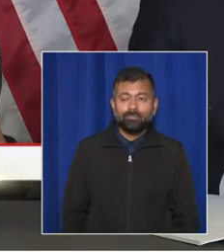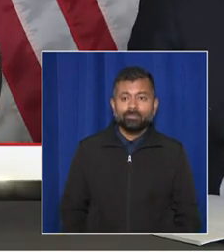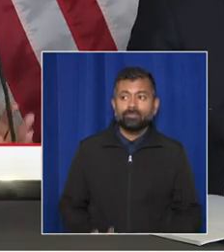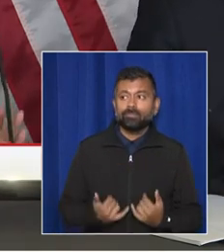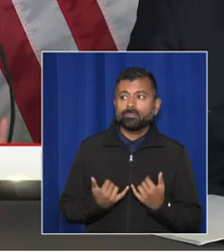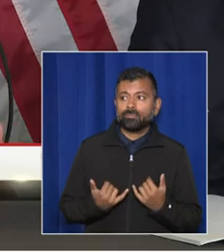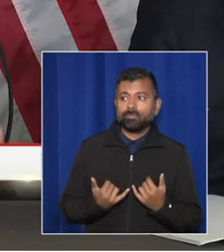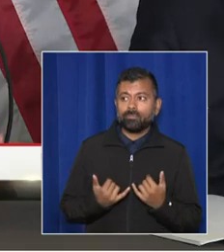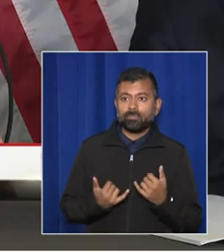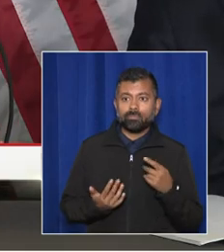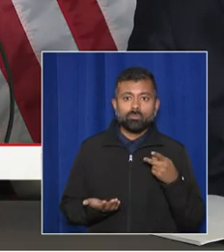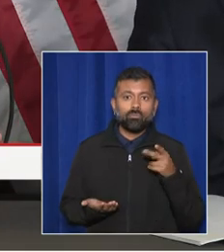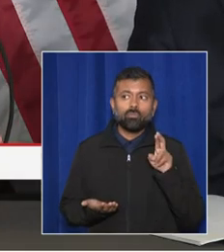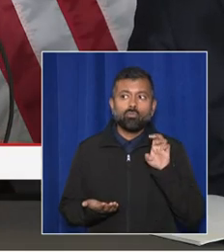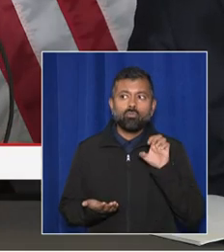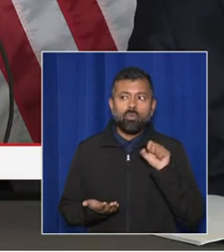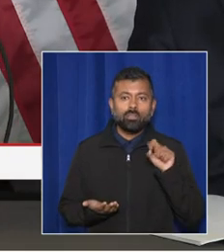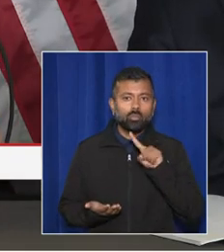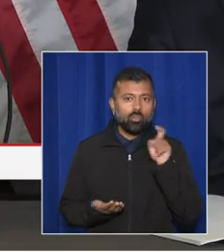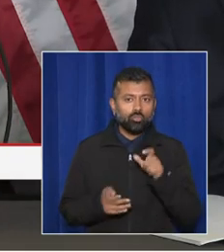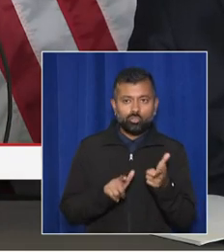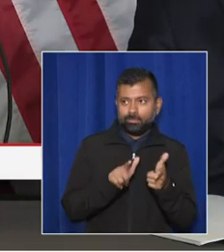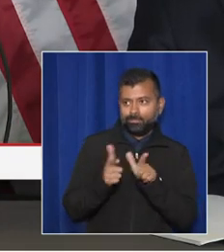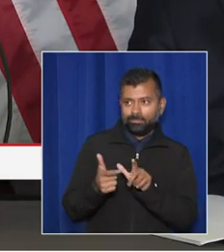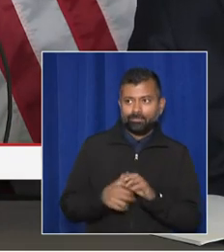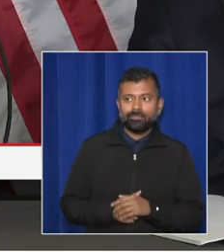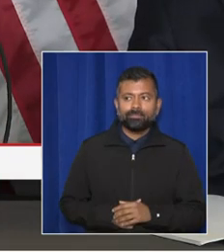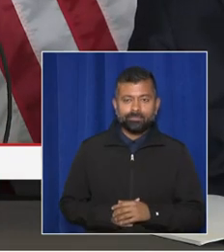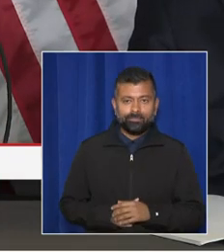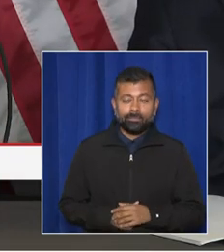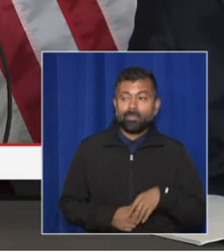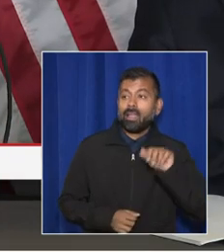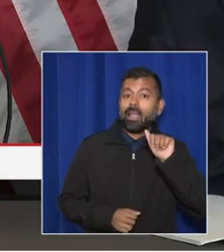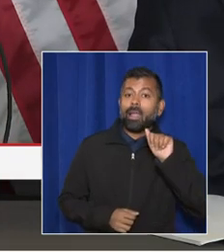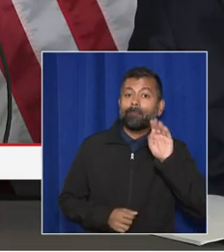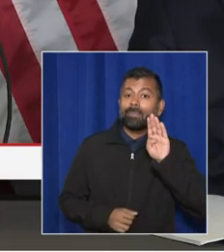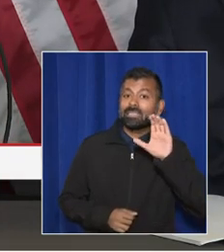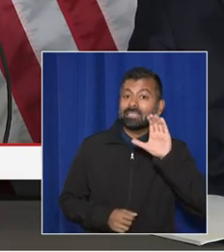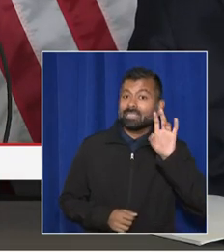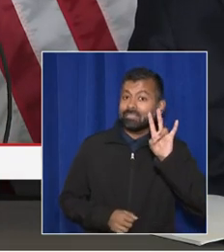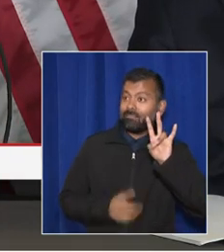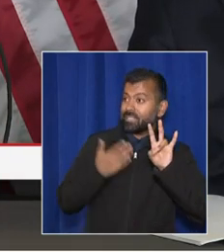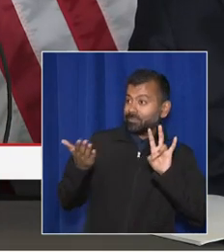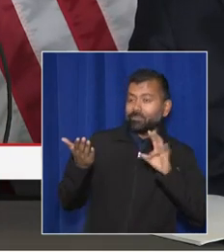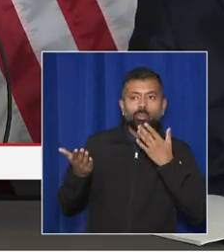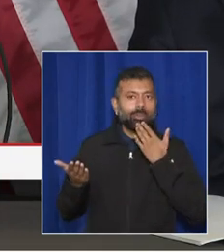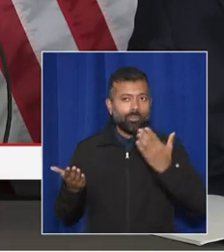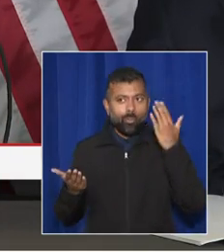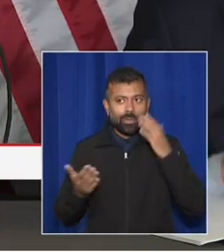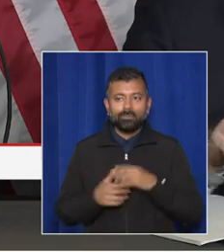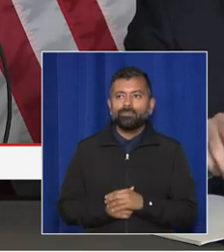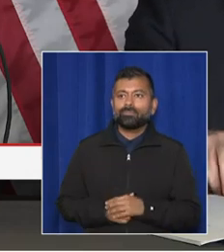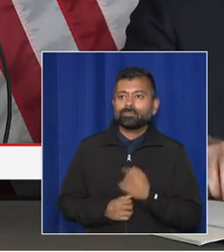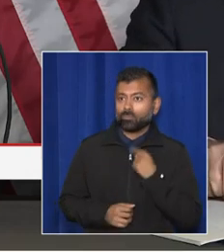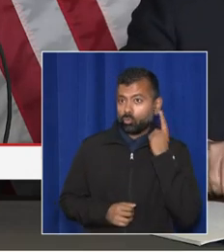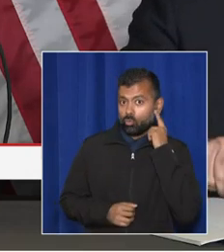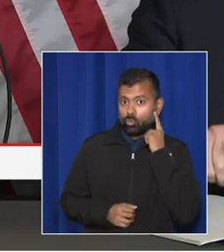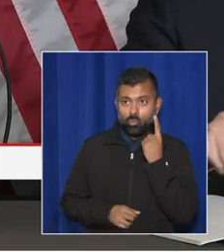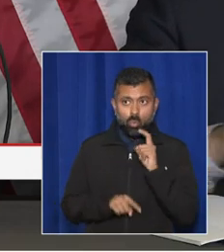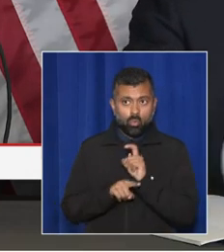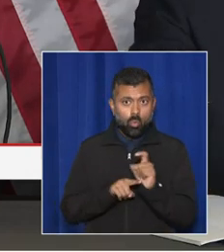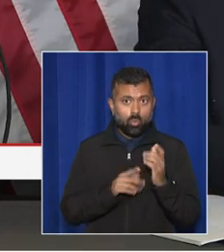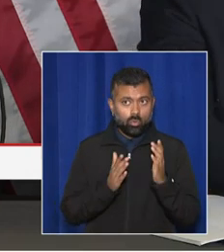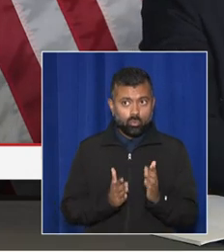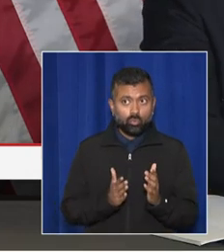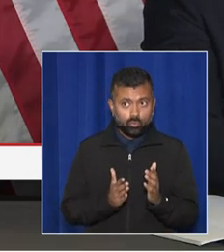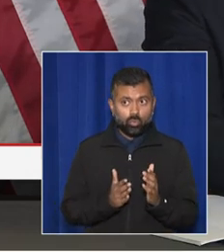Yes. Good morning, everyone. Felicia Ashley with ABC 7. We heard one of the callers ask about rental assistance, and it was mentioned that at